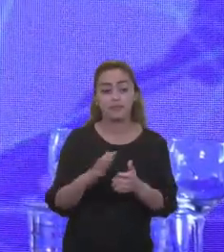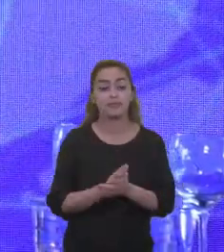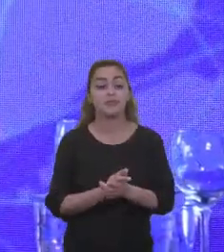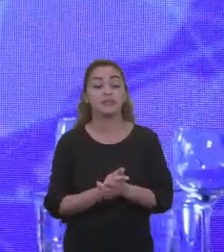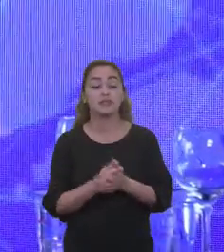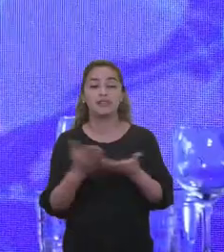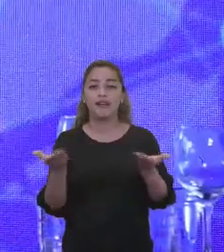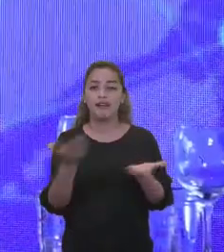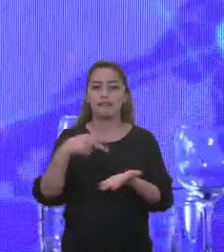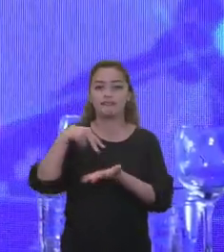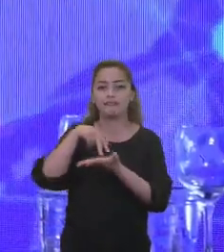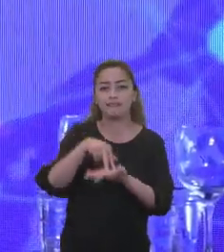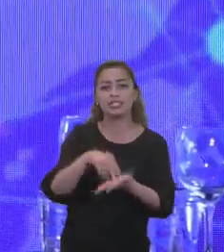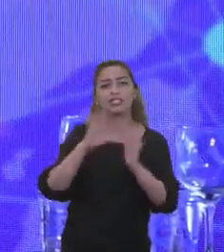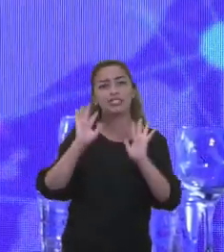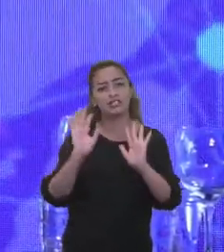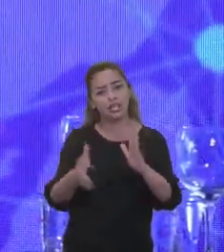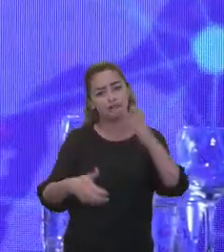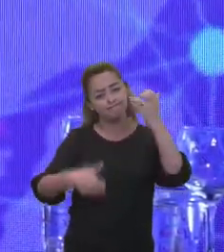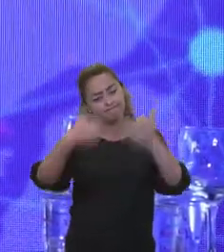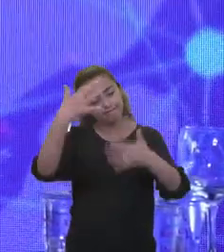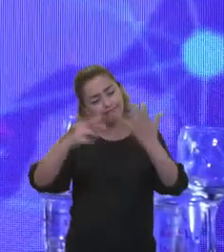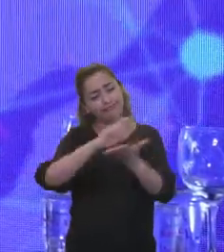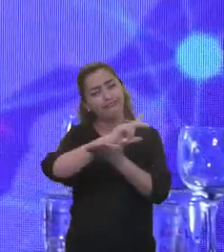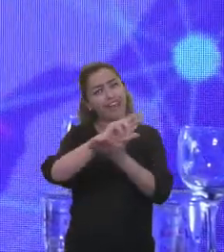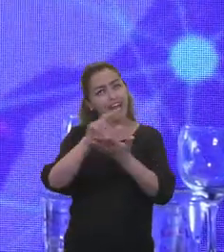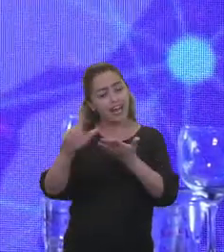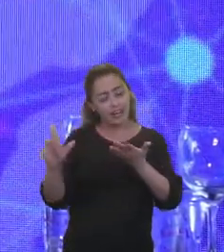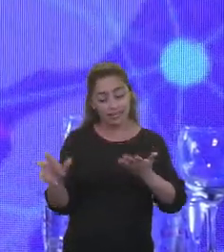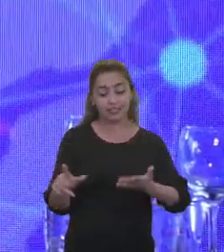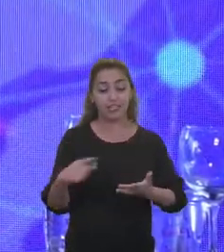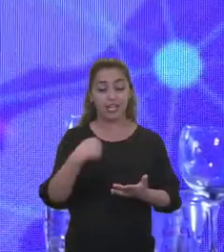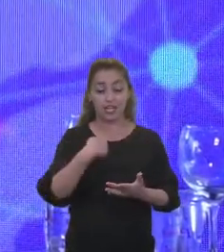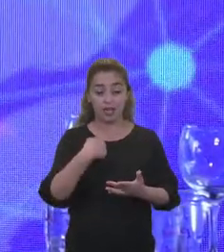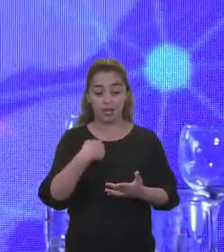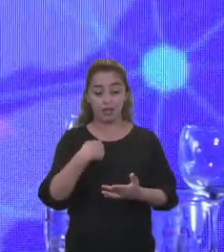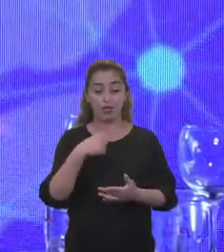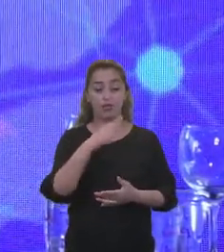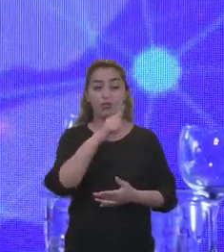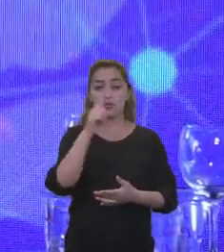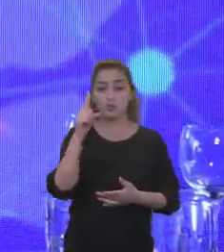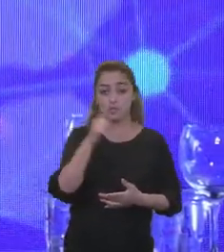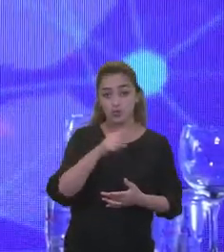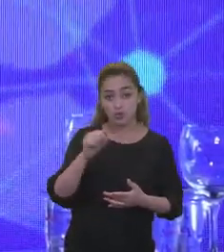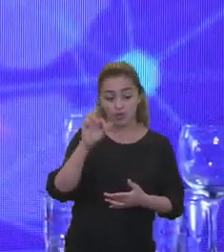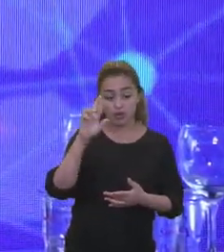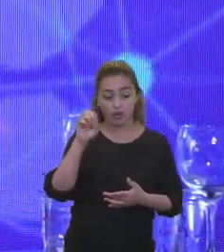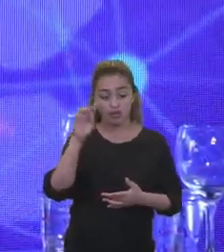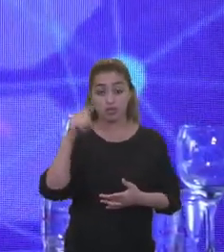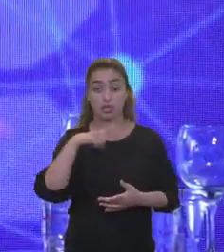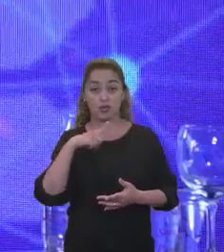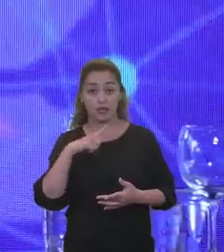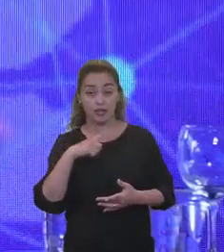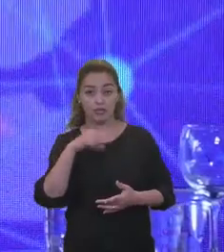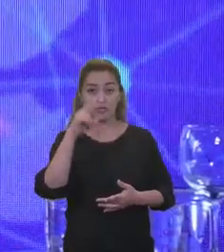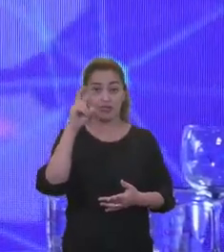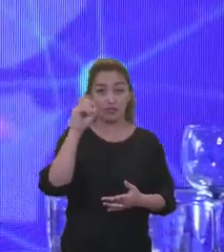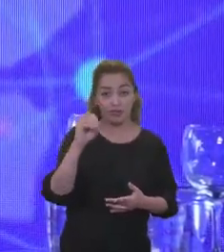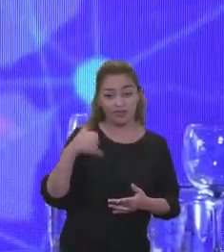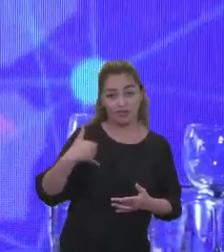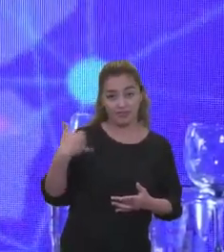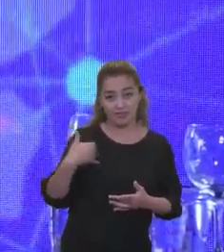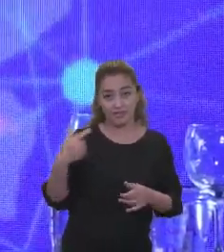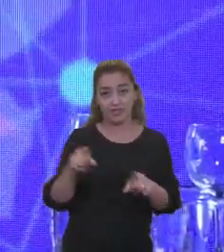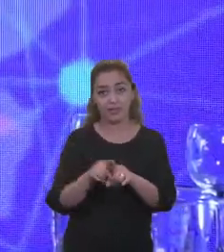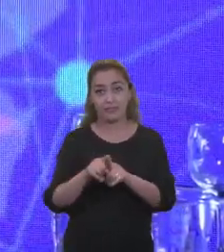And thank everybody present. I heard wonderful things here. I am Zoraide Gomes. My name is Cris